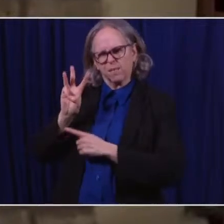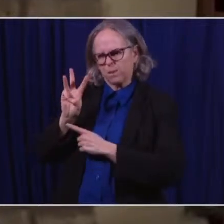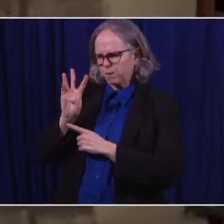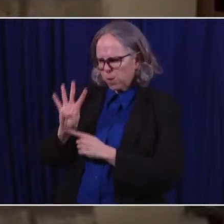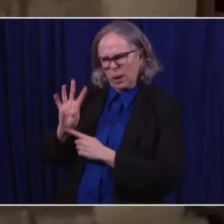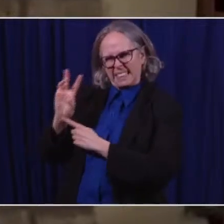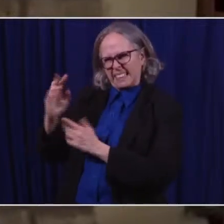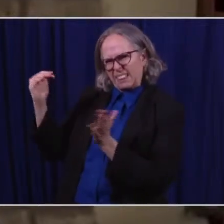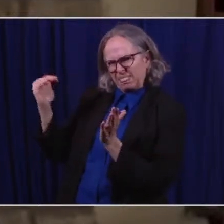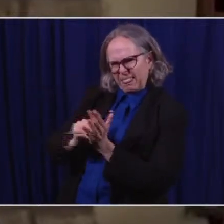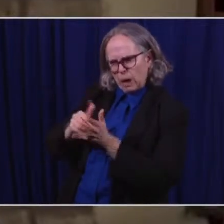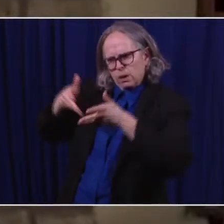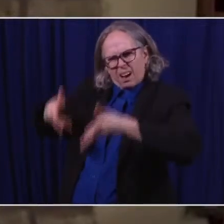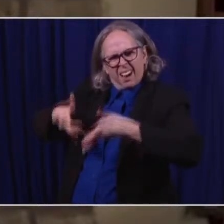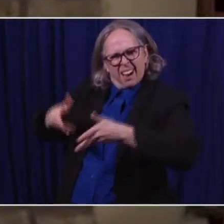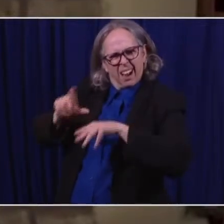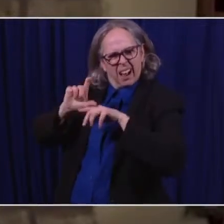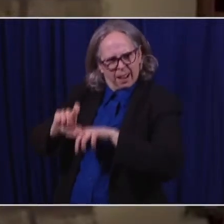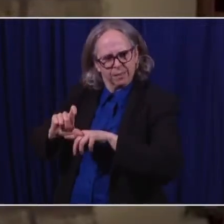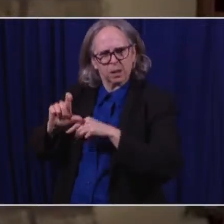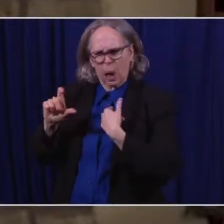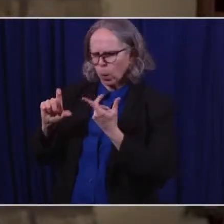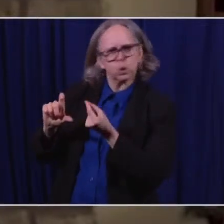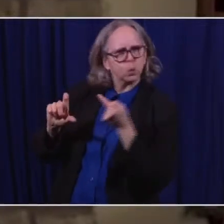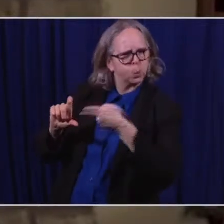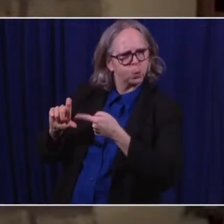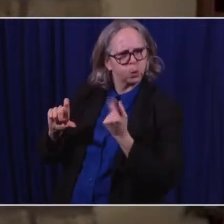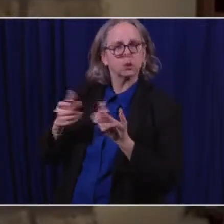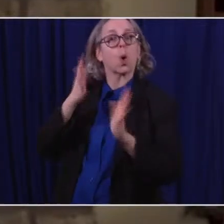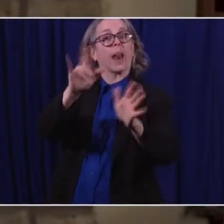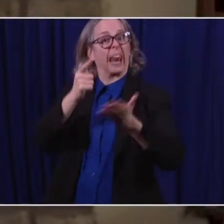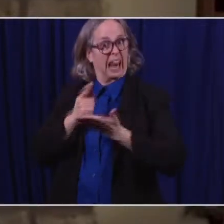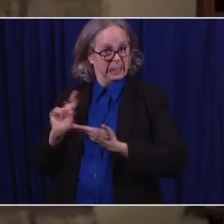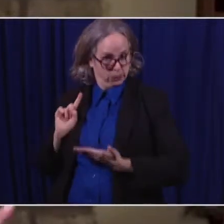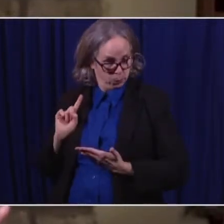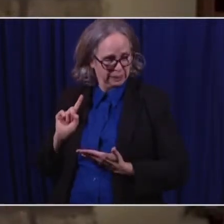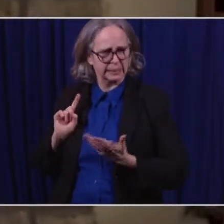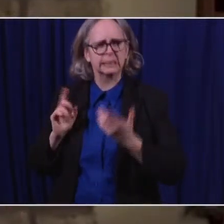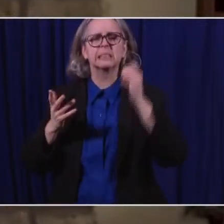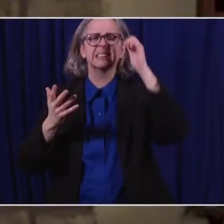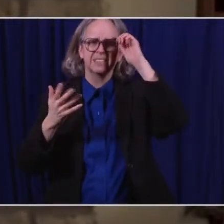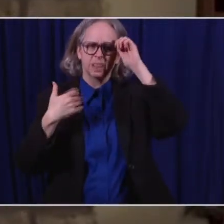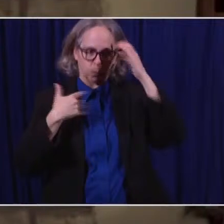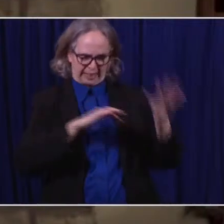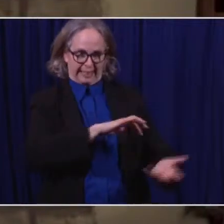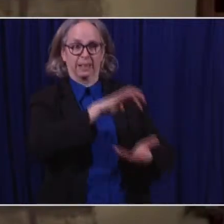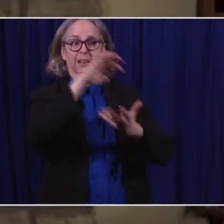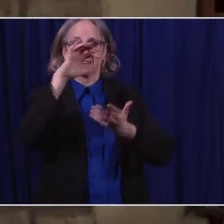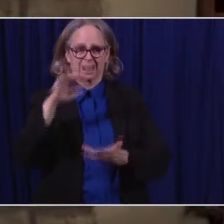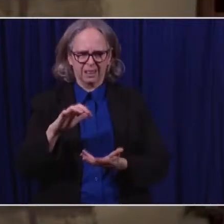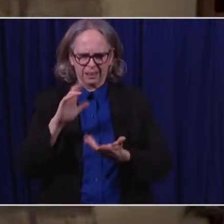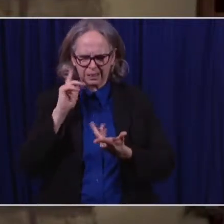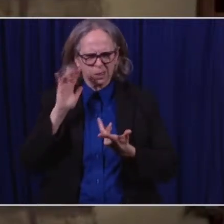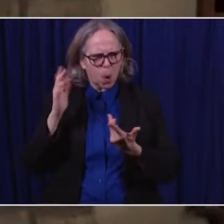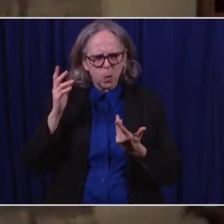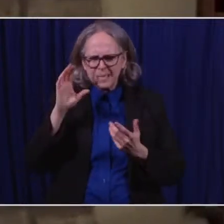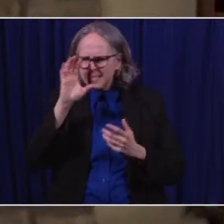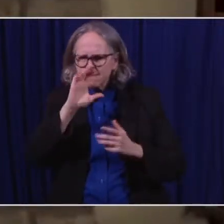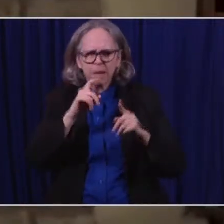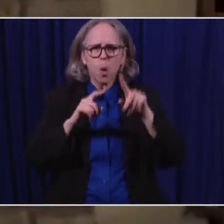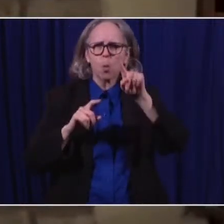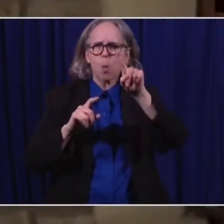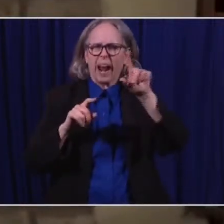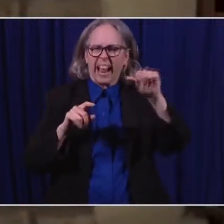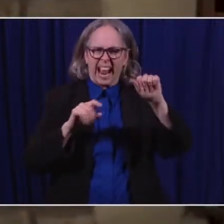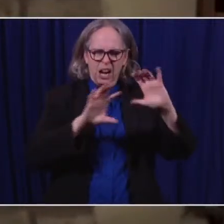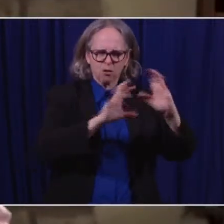week, we had more go to the 1A group. This is 1B. But we're